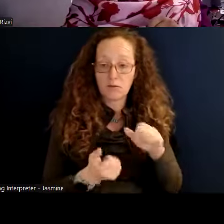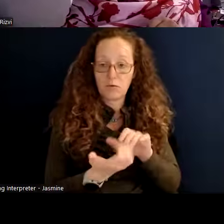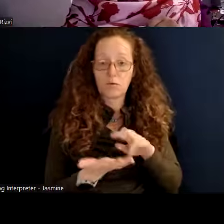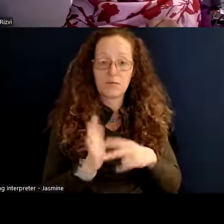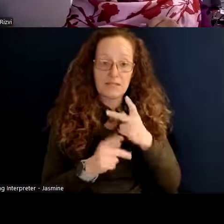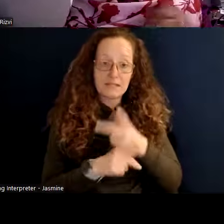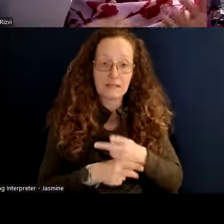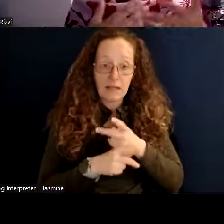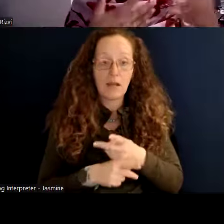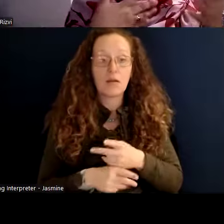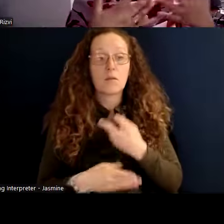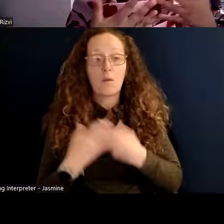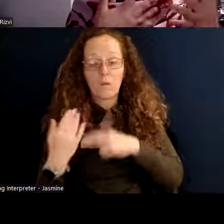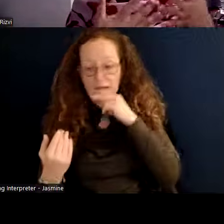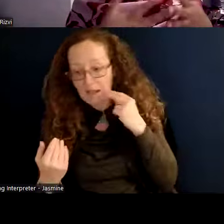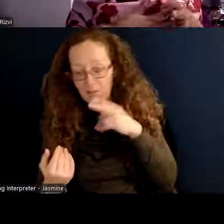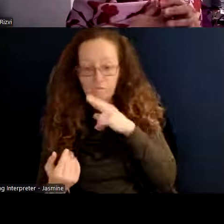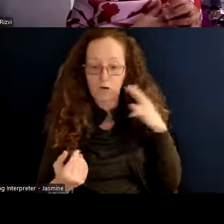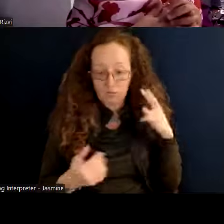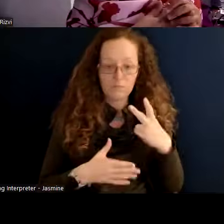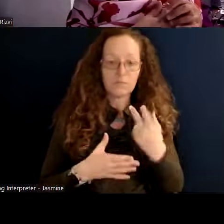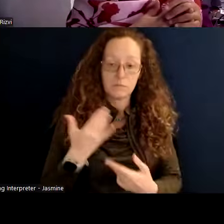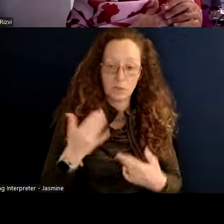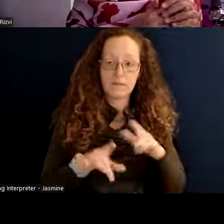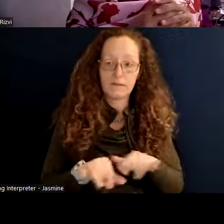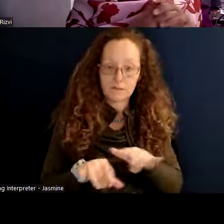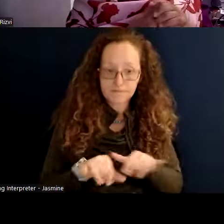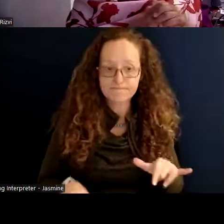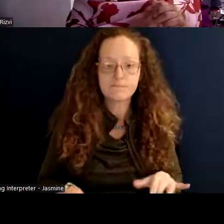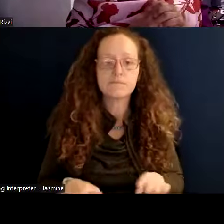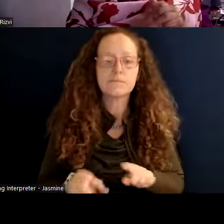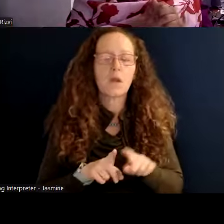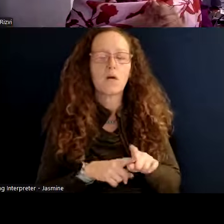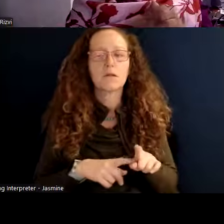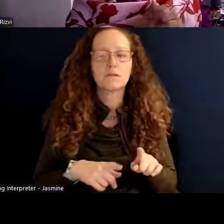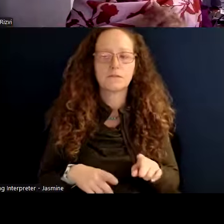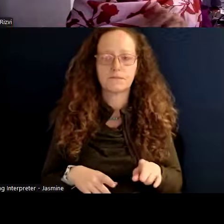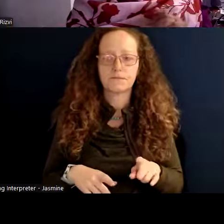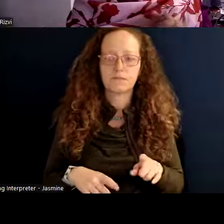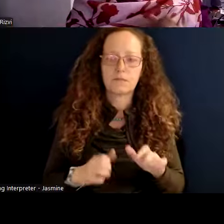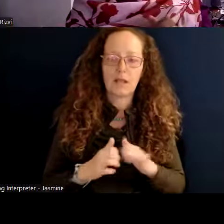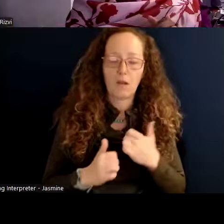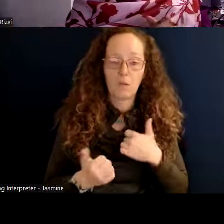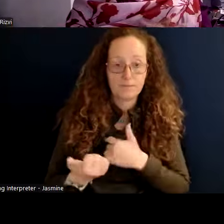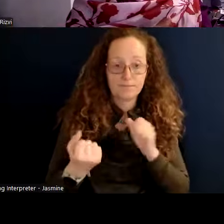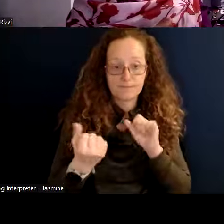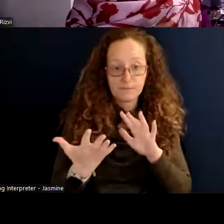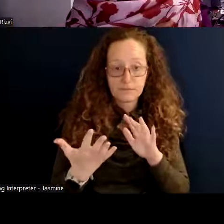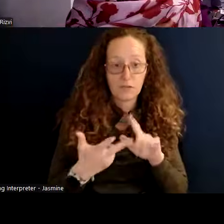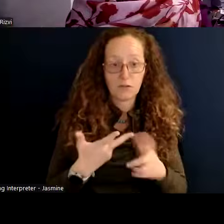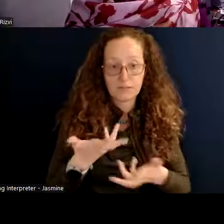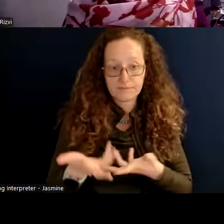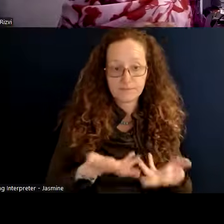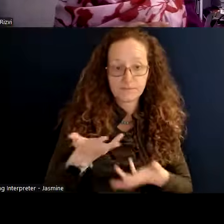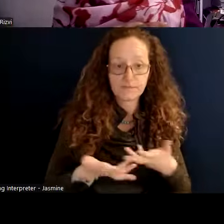simultaneously both a noun and a verb. It can be used simultaneous. And it's also one in which the ways by which we encounter and engage with